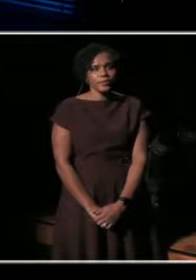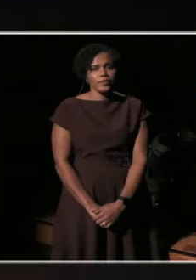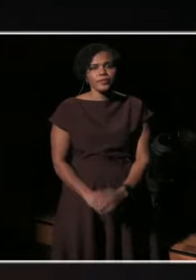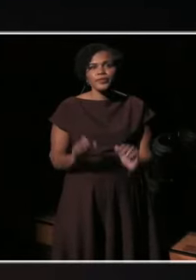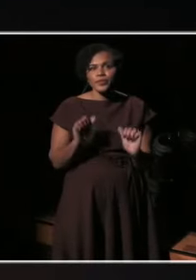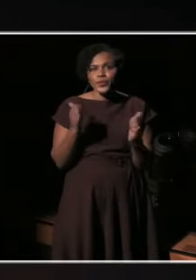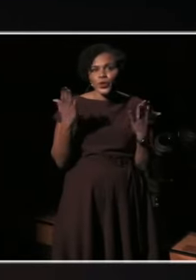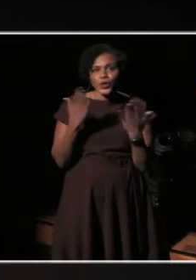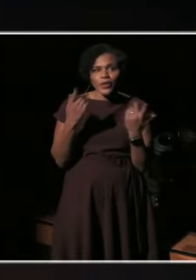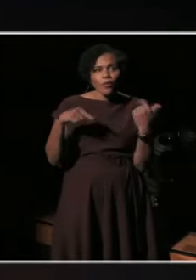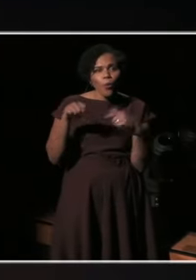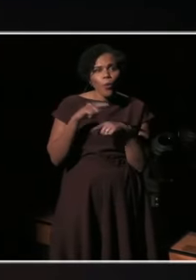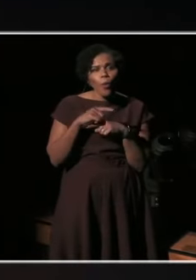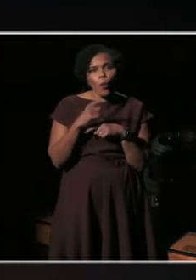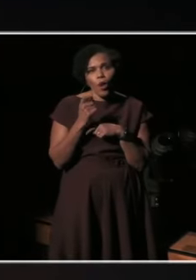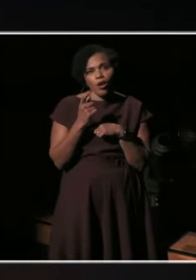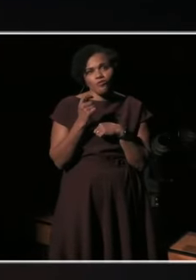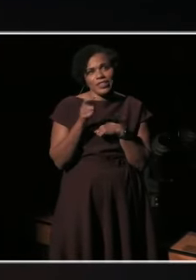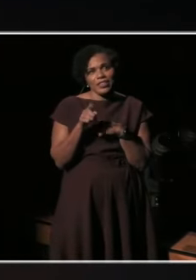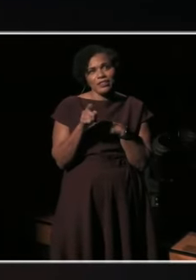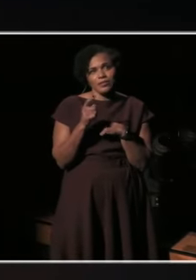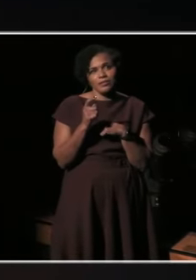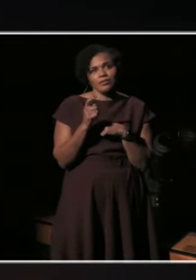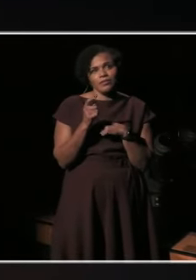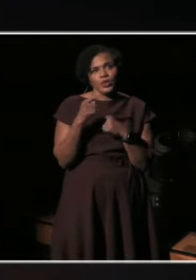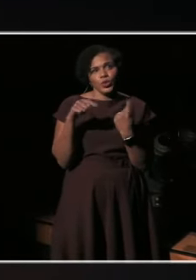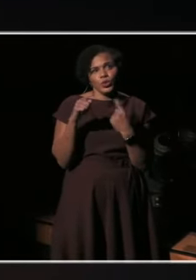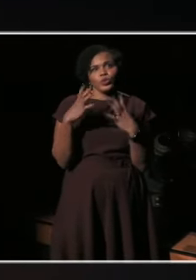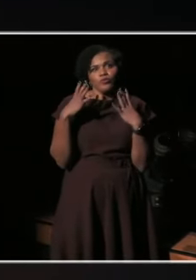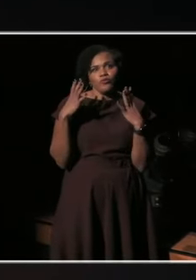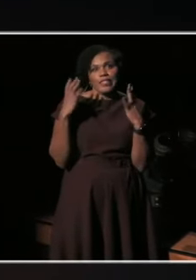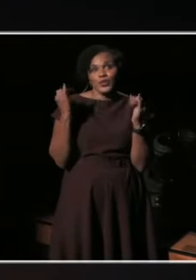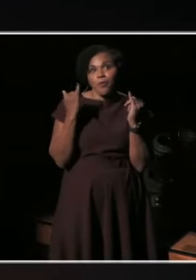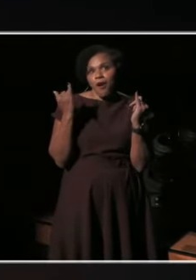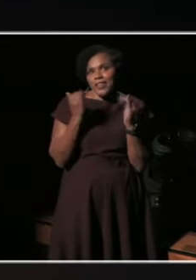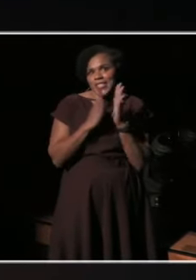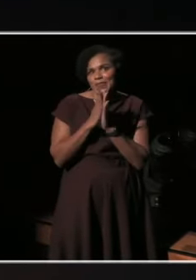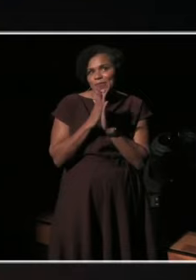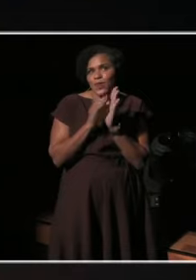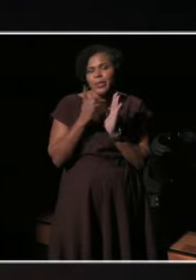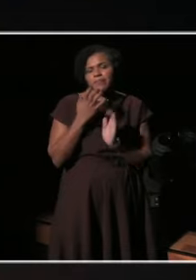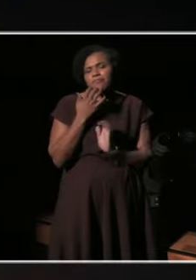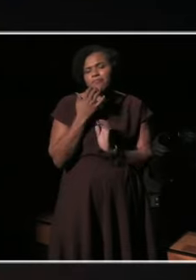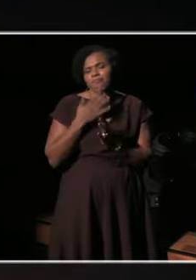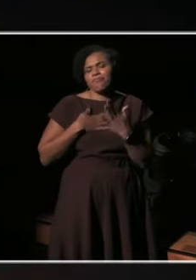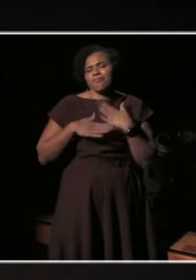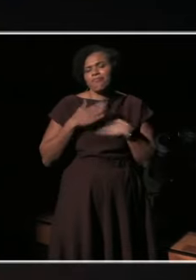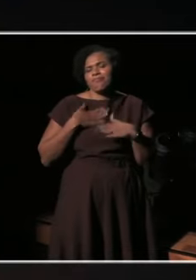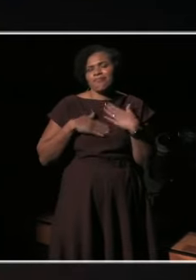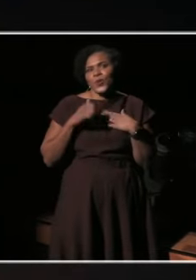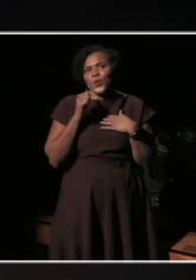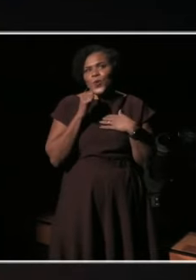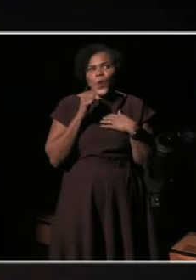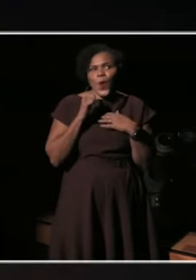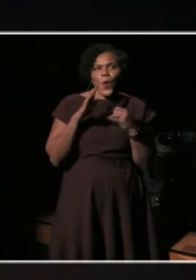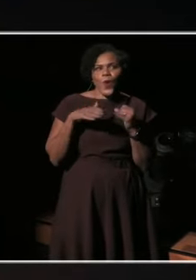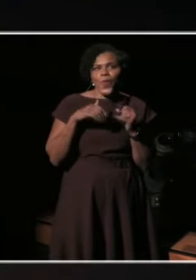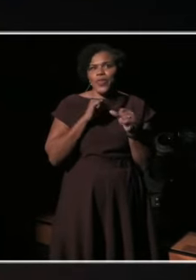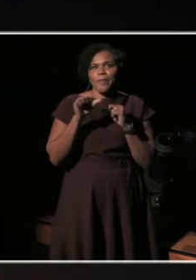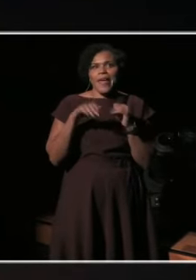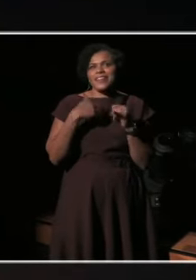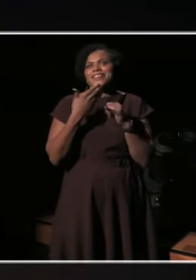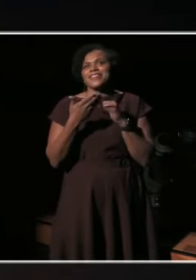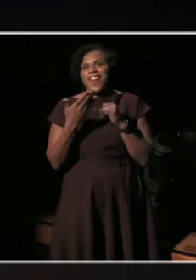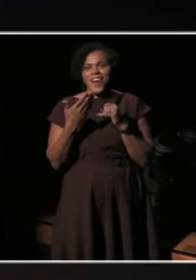Good evening, everyone. I know we're getting to that stage of the night where you're getting ready to party, but bear with us, because we all know you save the best till last.